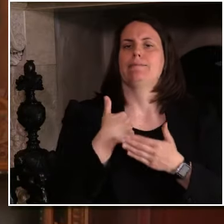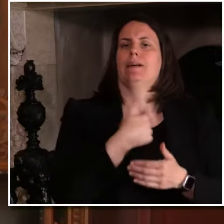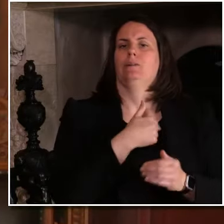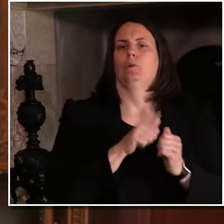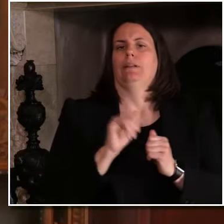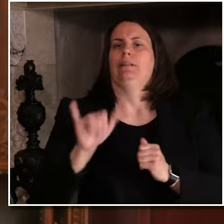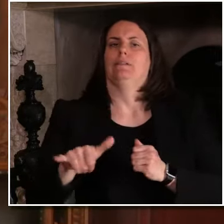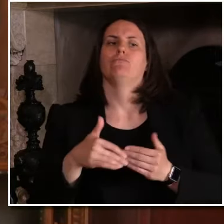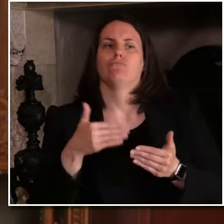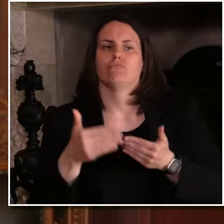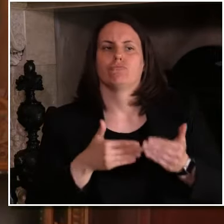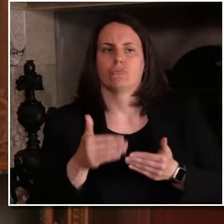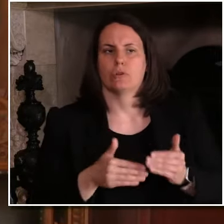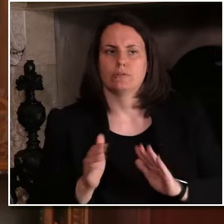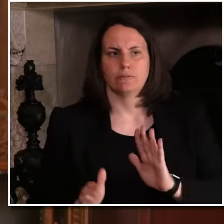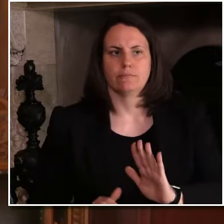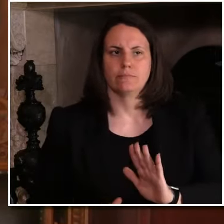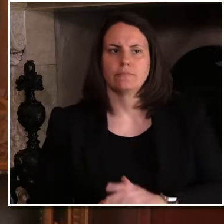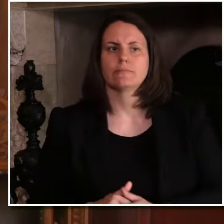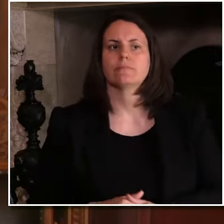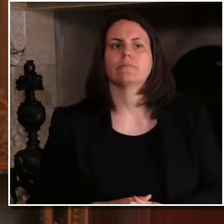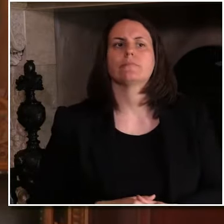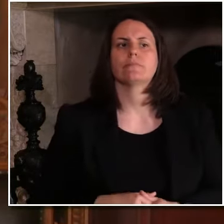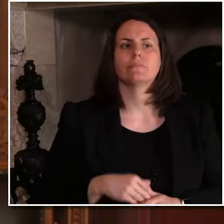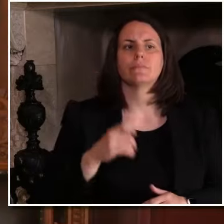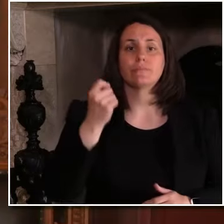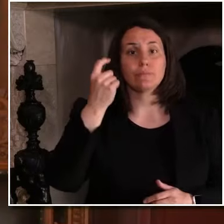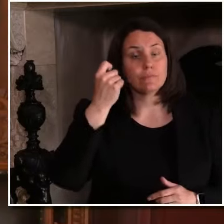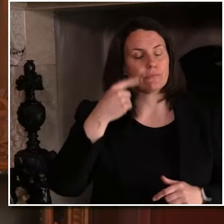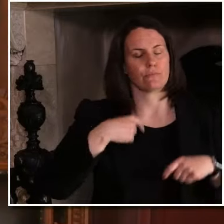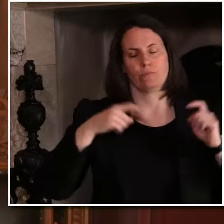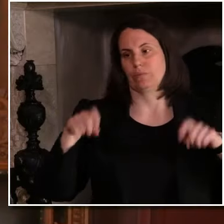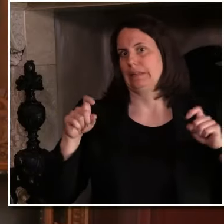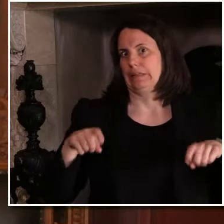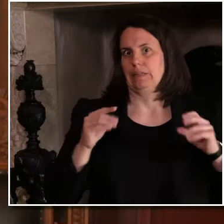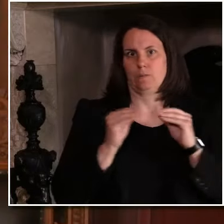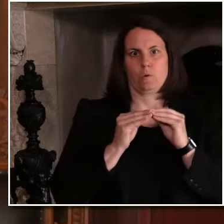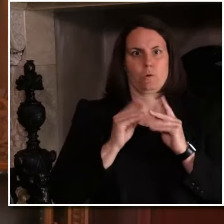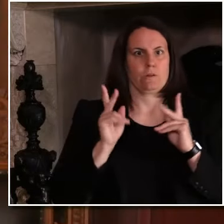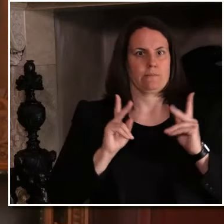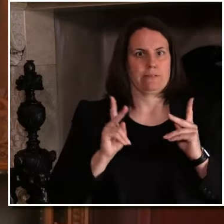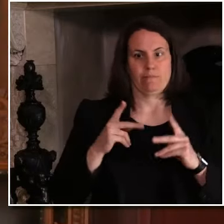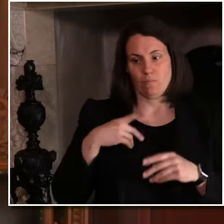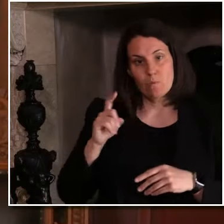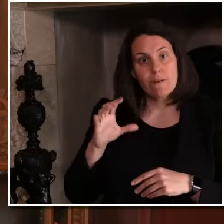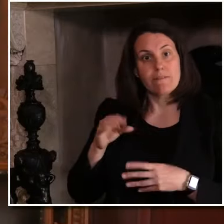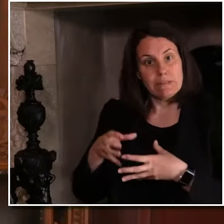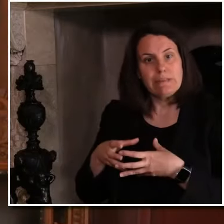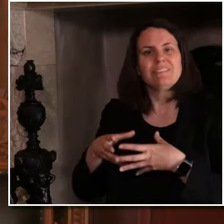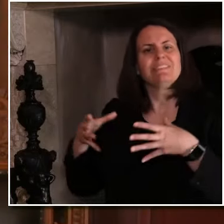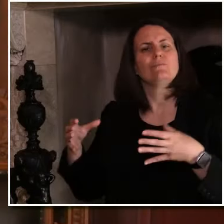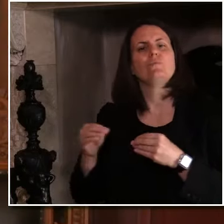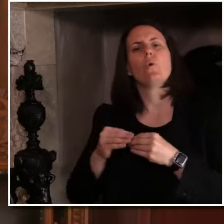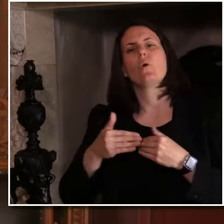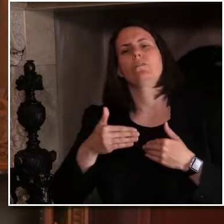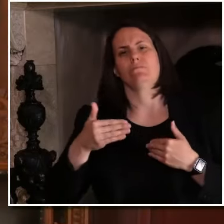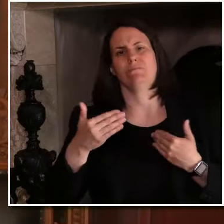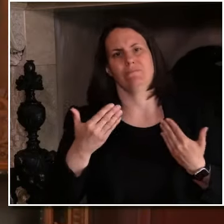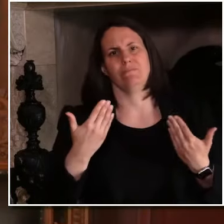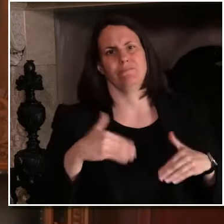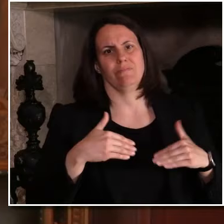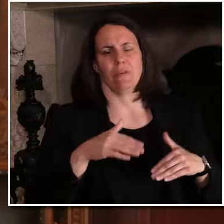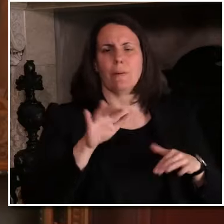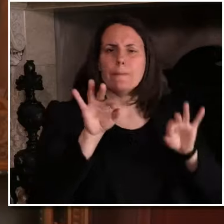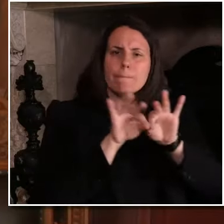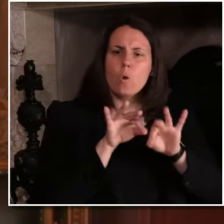requires a lot of civic participation, and people that can establish trust and do these kinds of, have these conversations in a sensitive